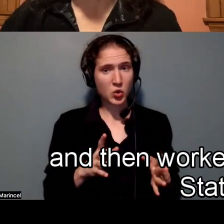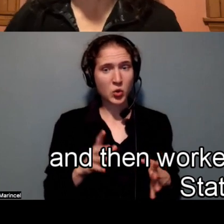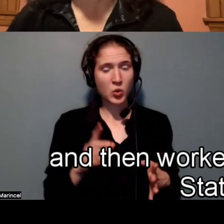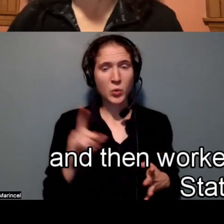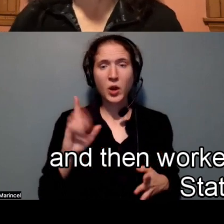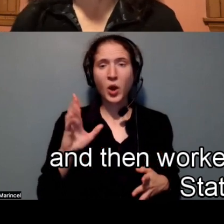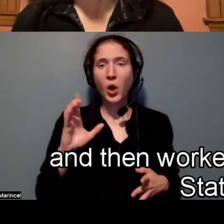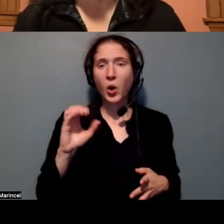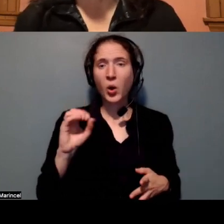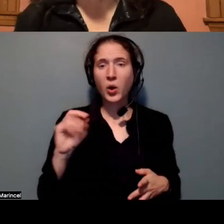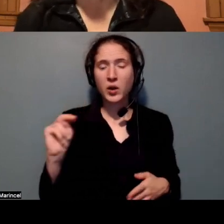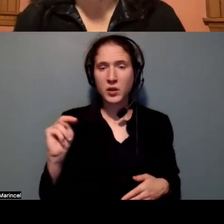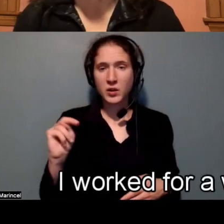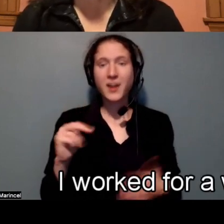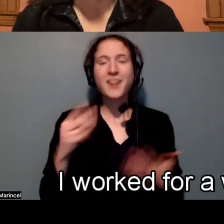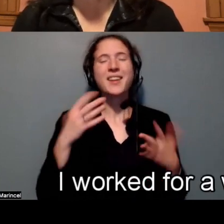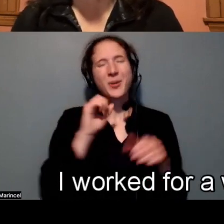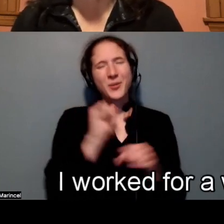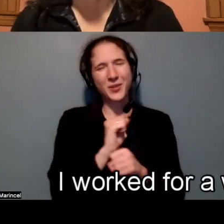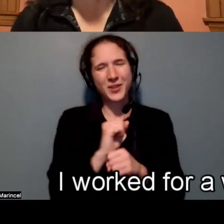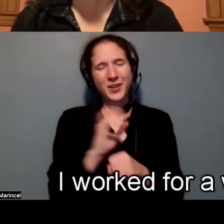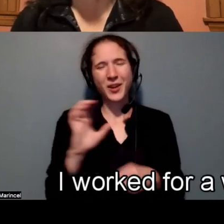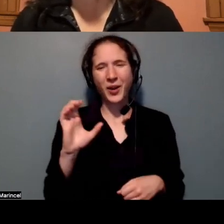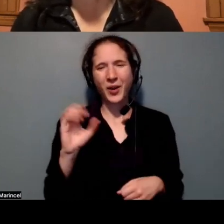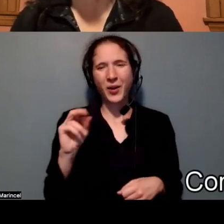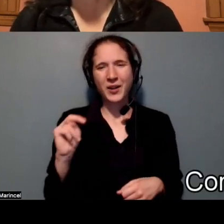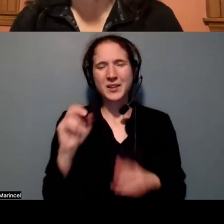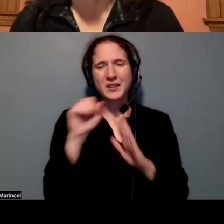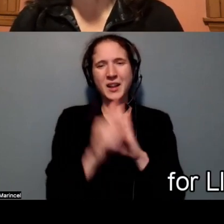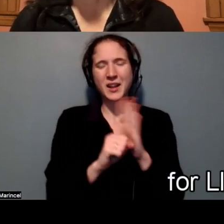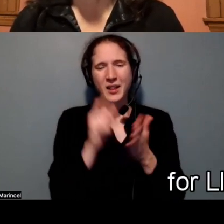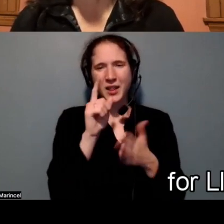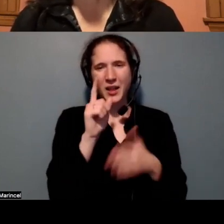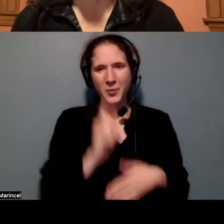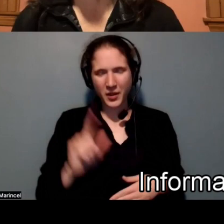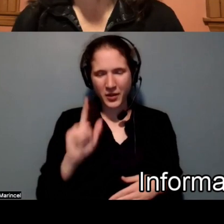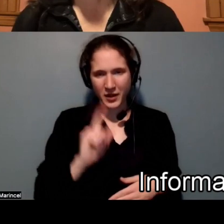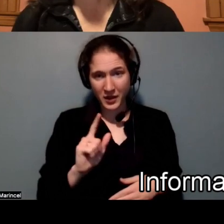the Connecticut State Library. I worked for a while at the National Commission for